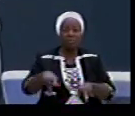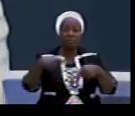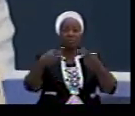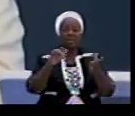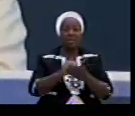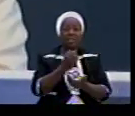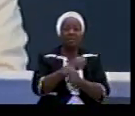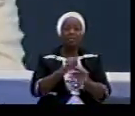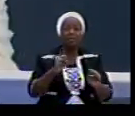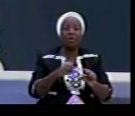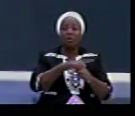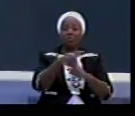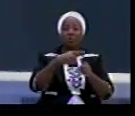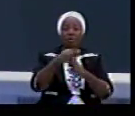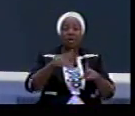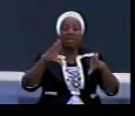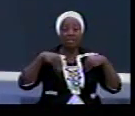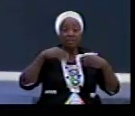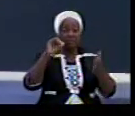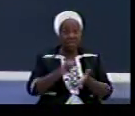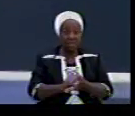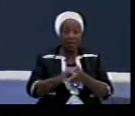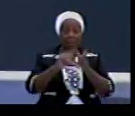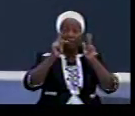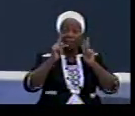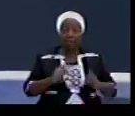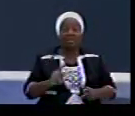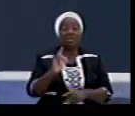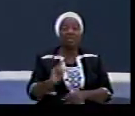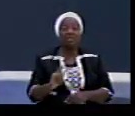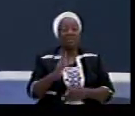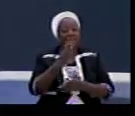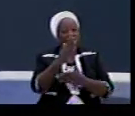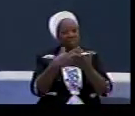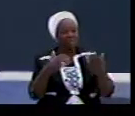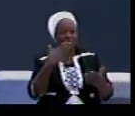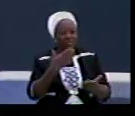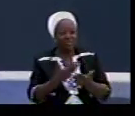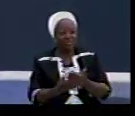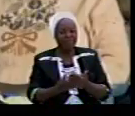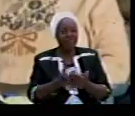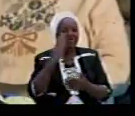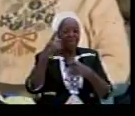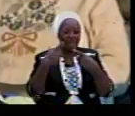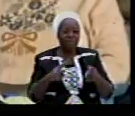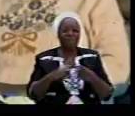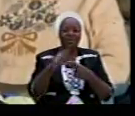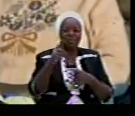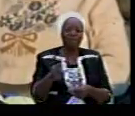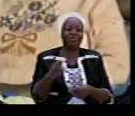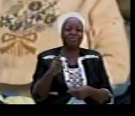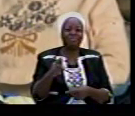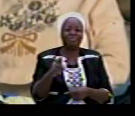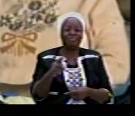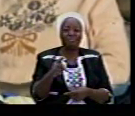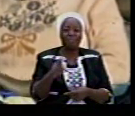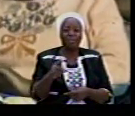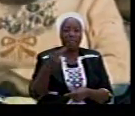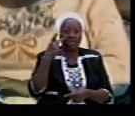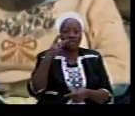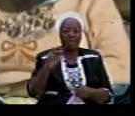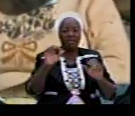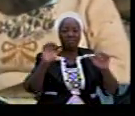accept that personally, something good is going to happen to you. Look at Acts